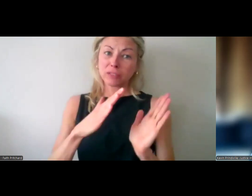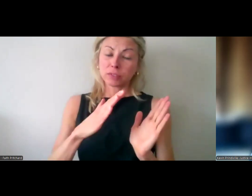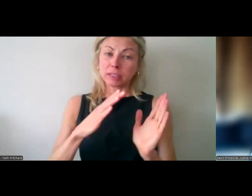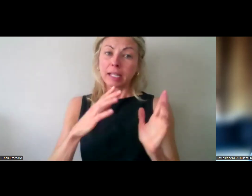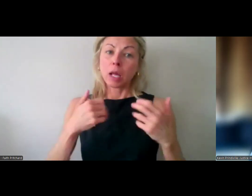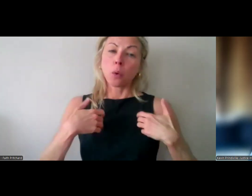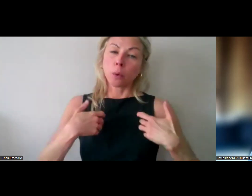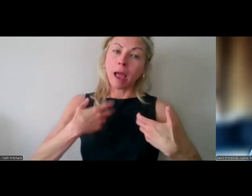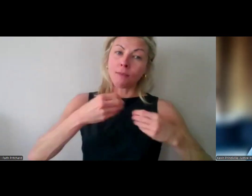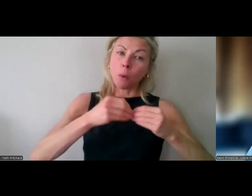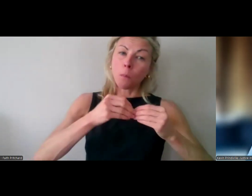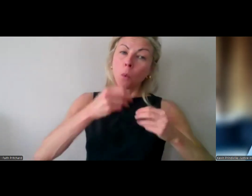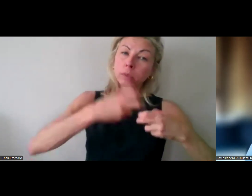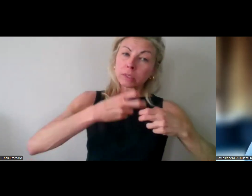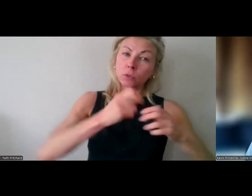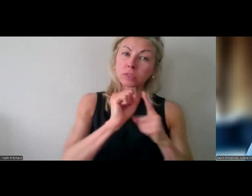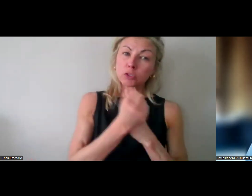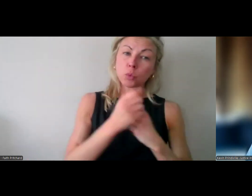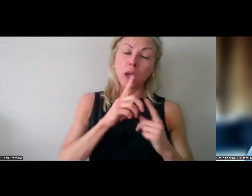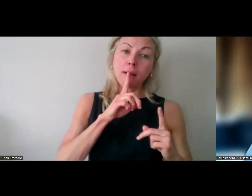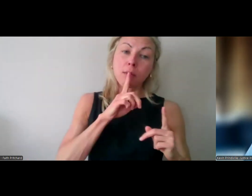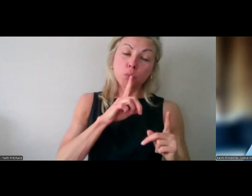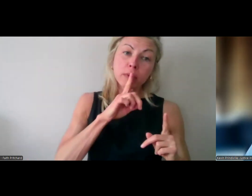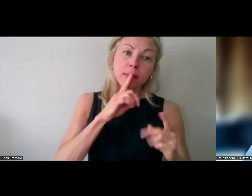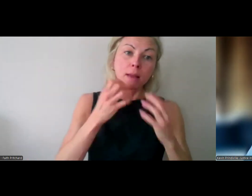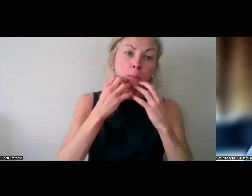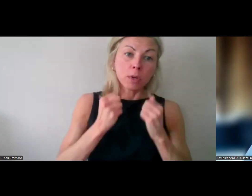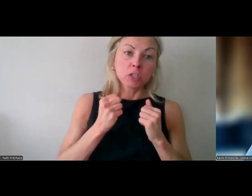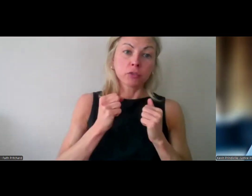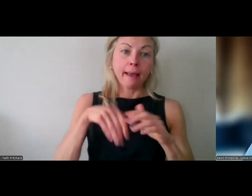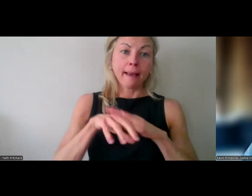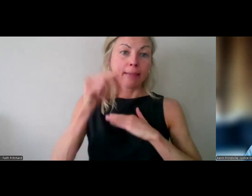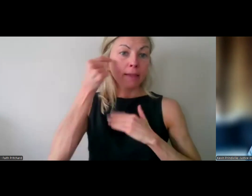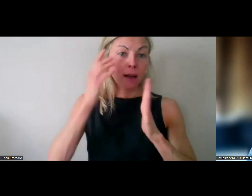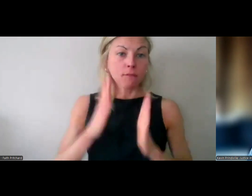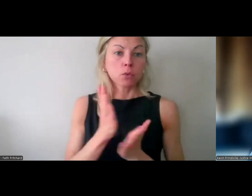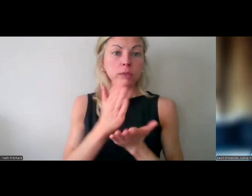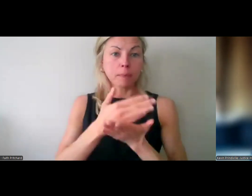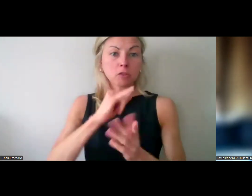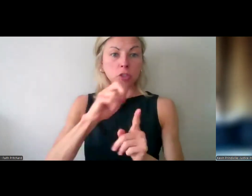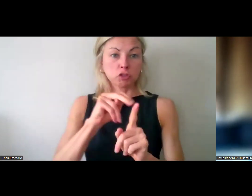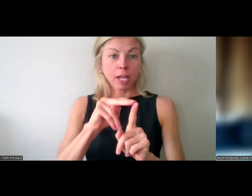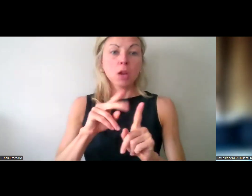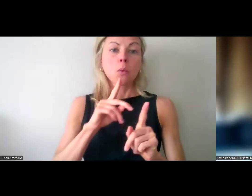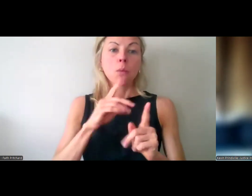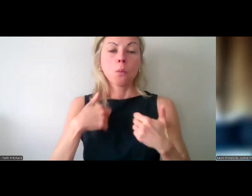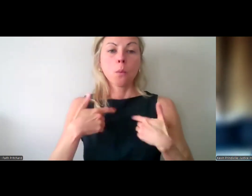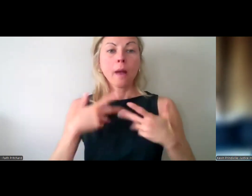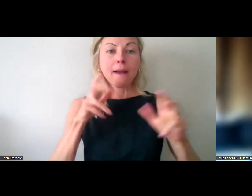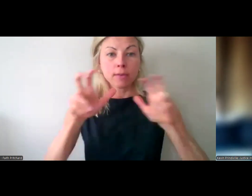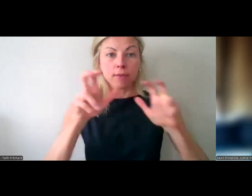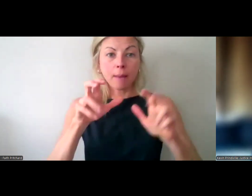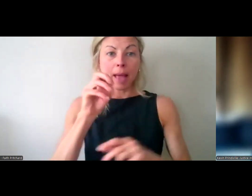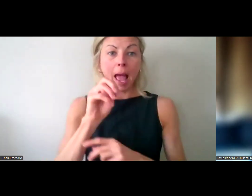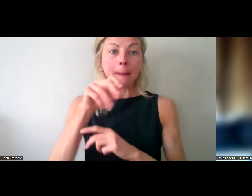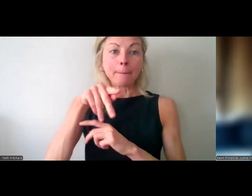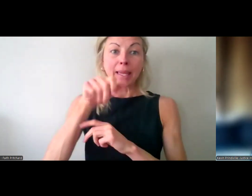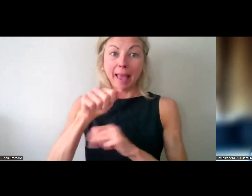situation. And we appreciate that in the governor's January budget, he proposed maintaining investments in the MPA,